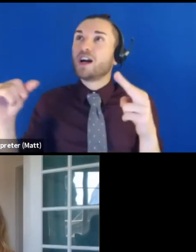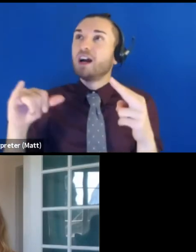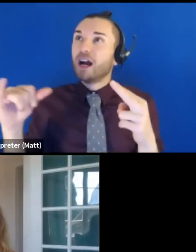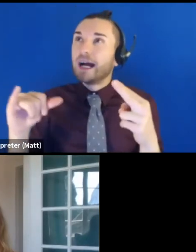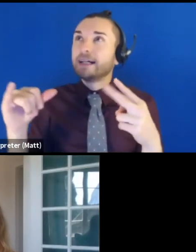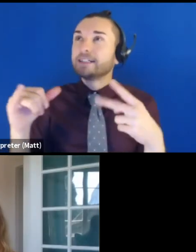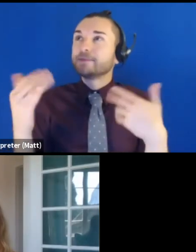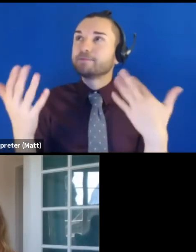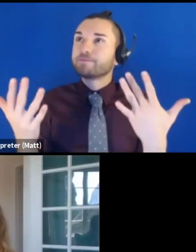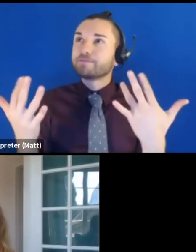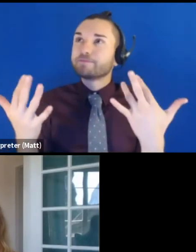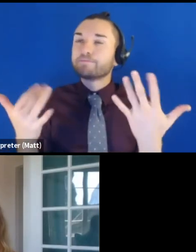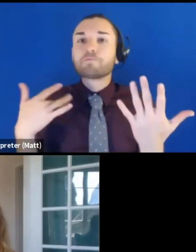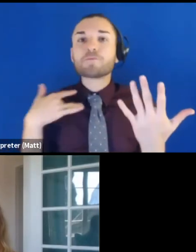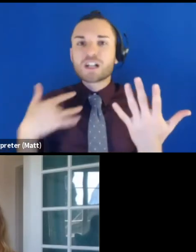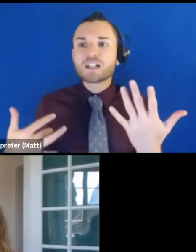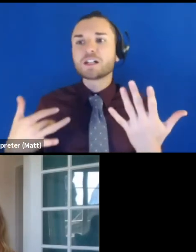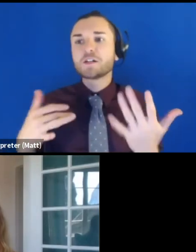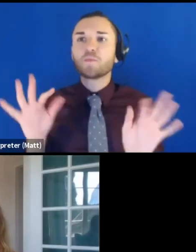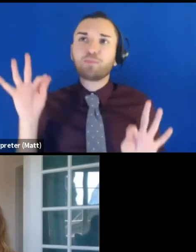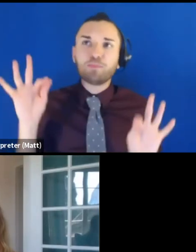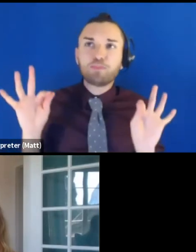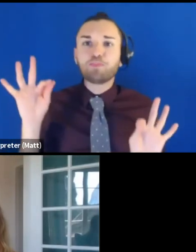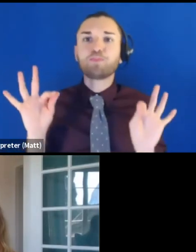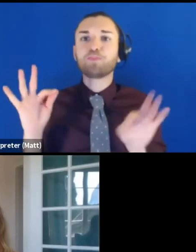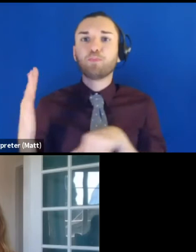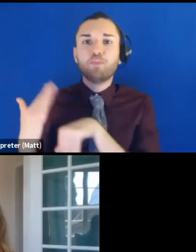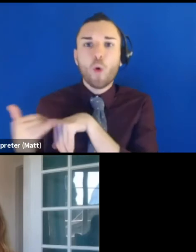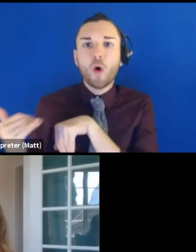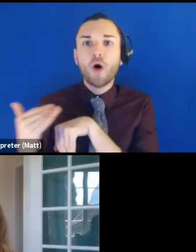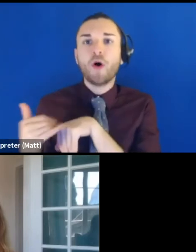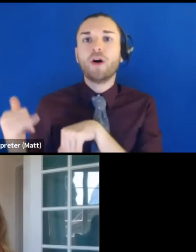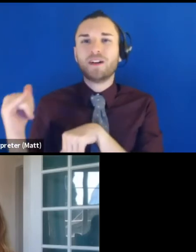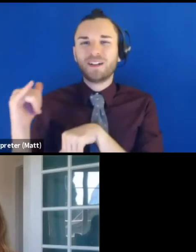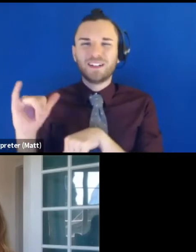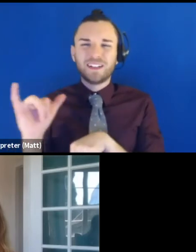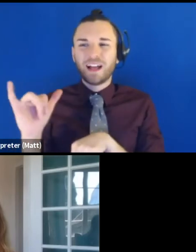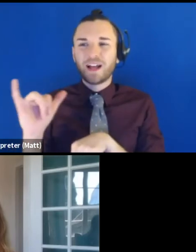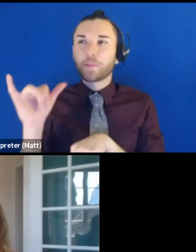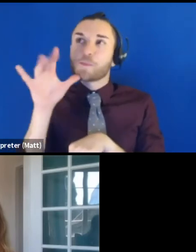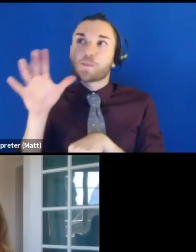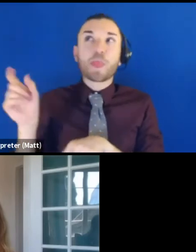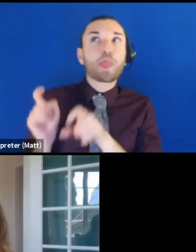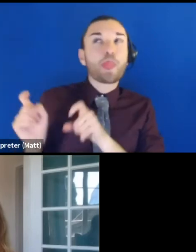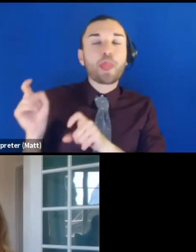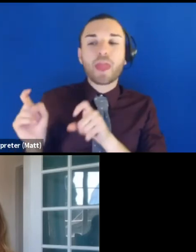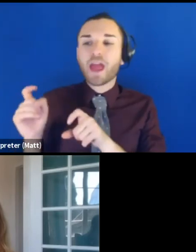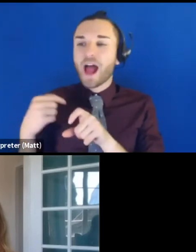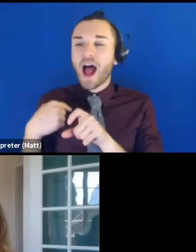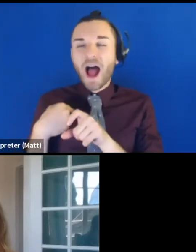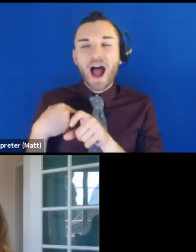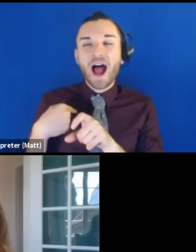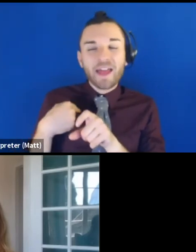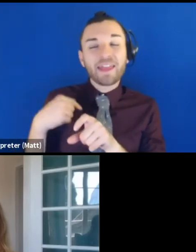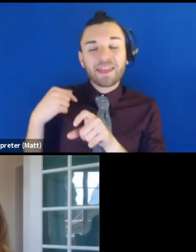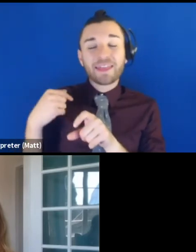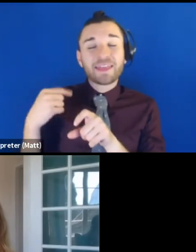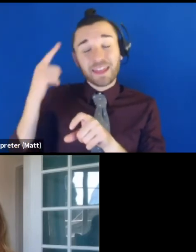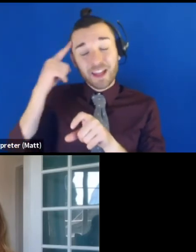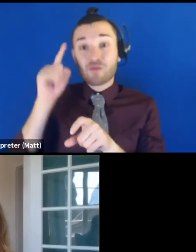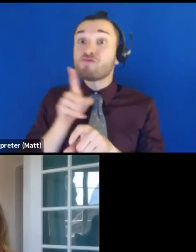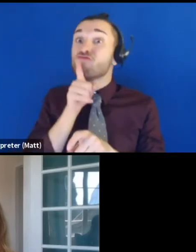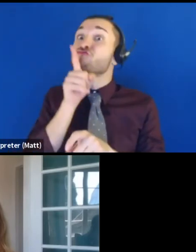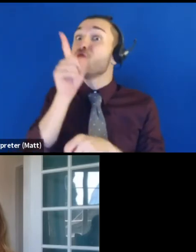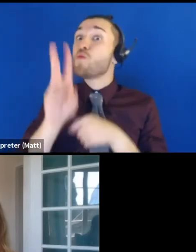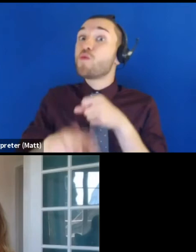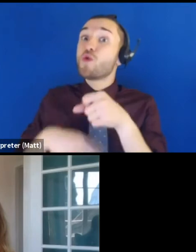you know, she's largely like feminine, spoiled mom who, like, I think I would find a character like that really annoying in real life. Like, she's